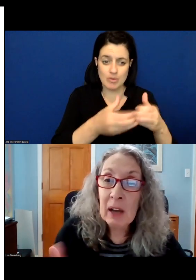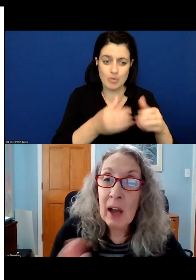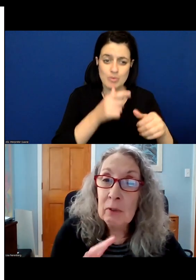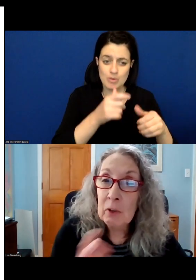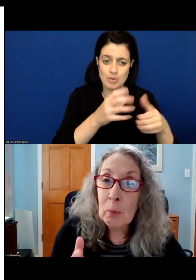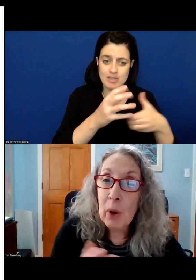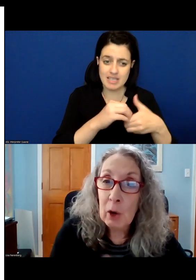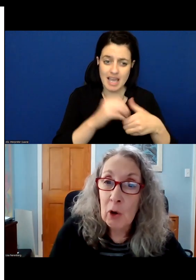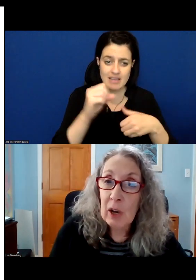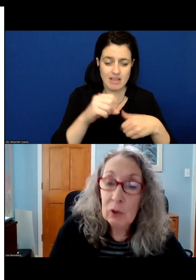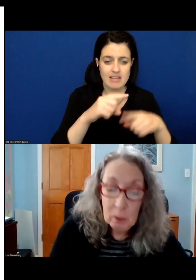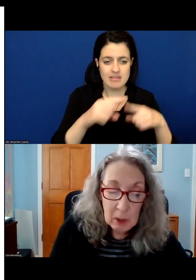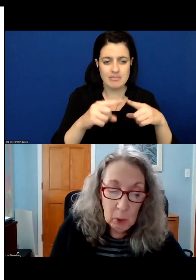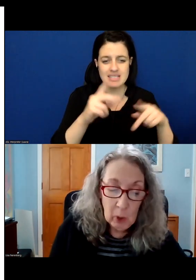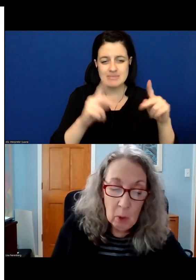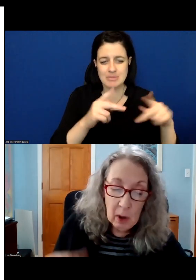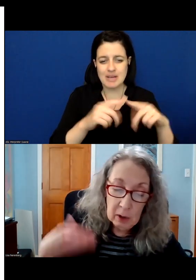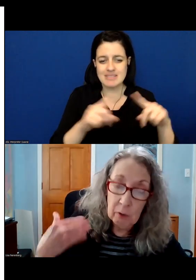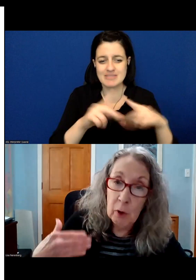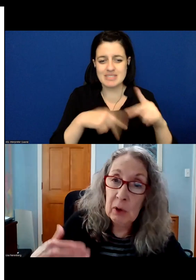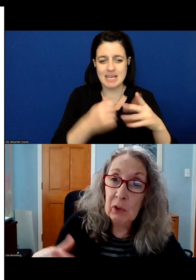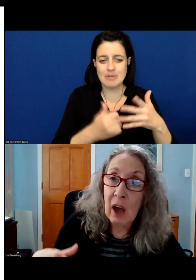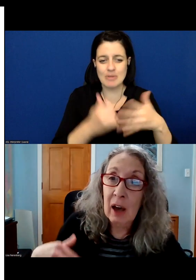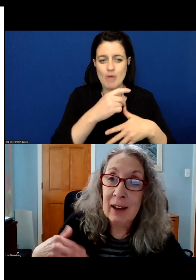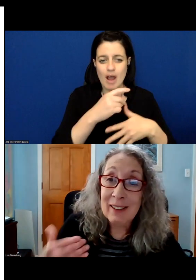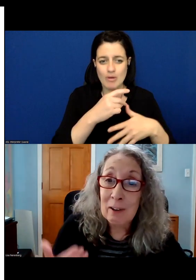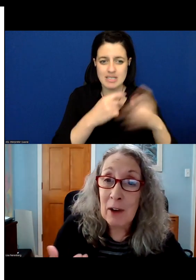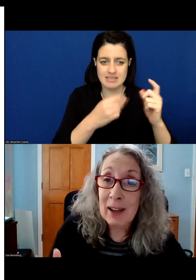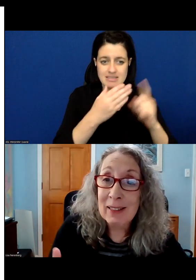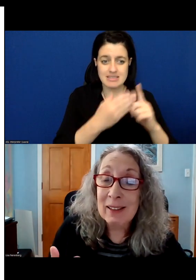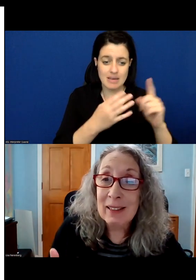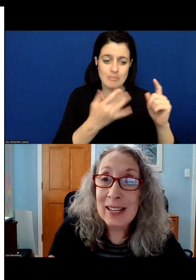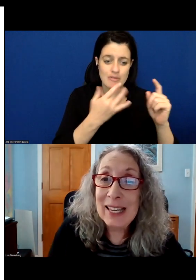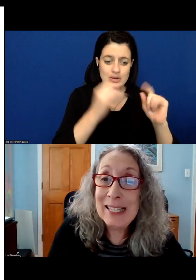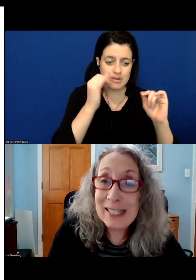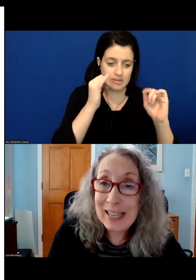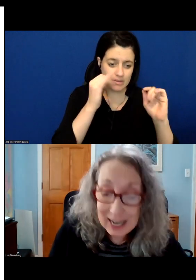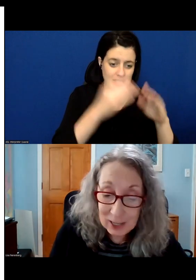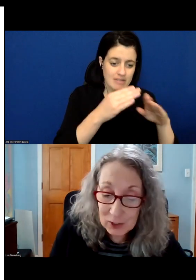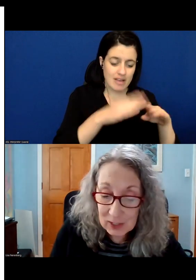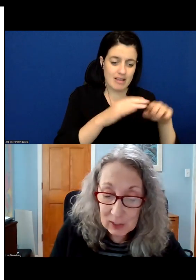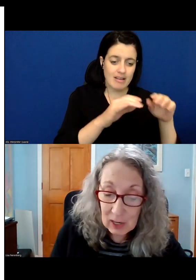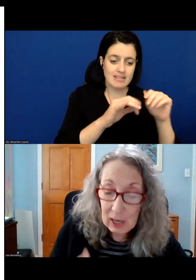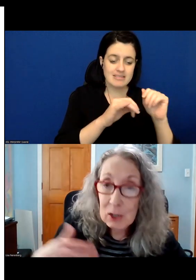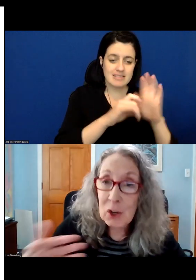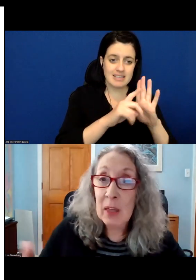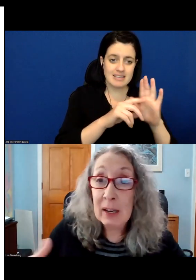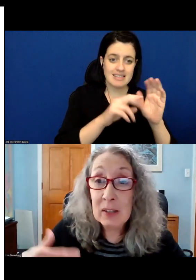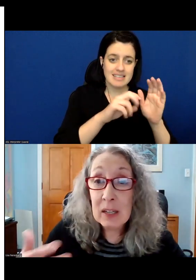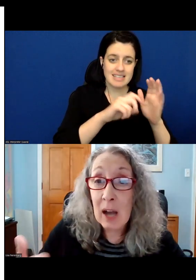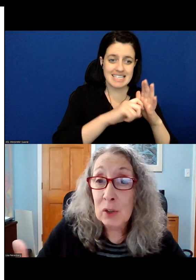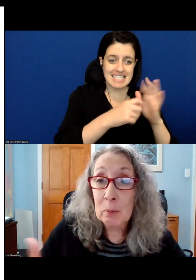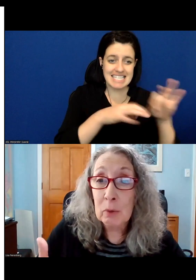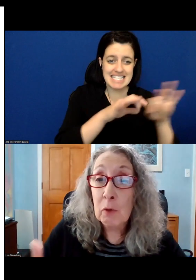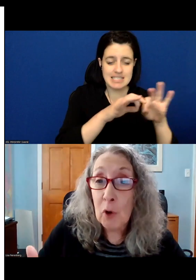but people had kind of different priorities. Some people really wanted to focus on identifying the key state agencies, so that